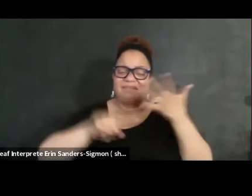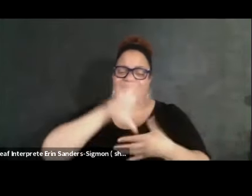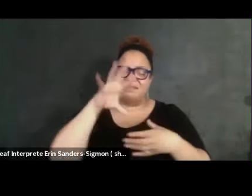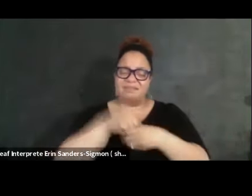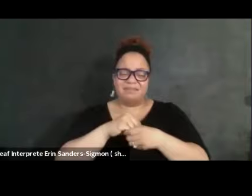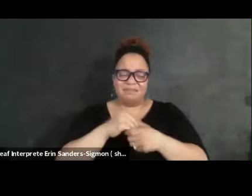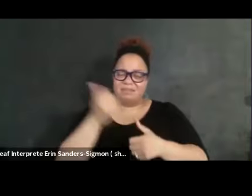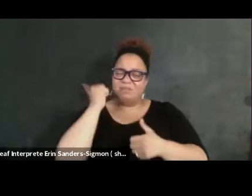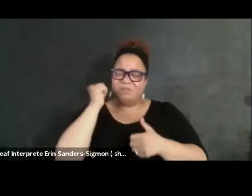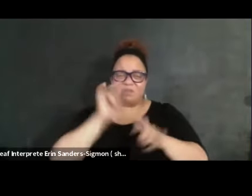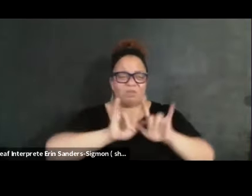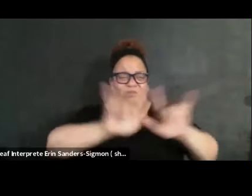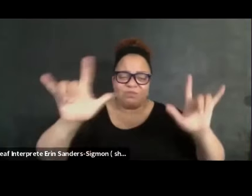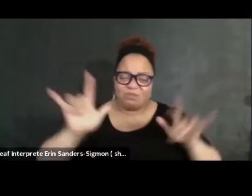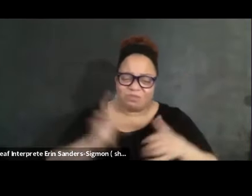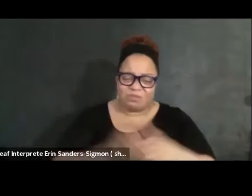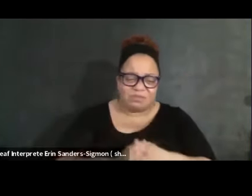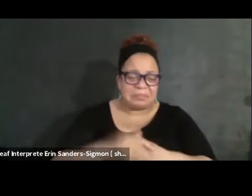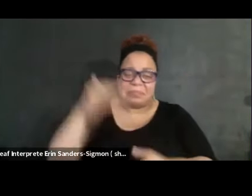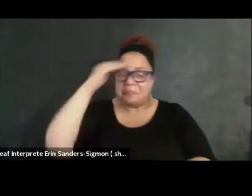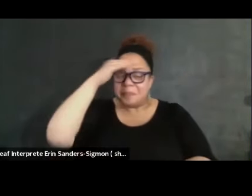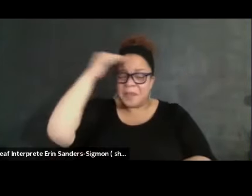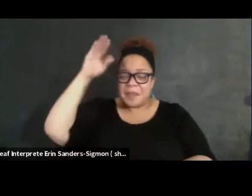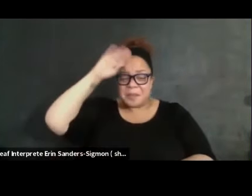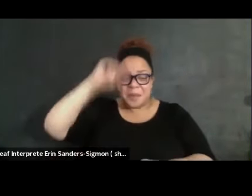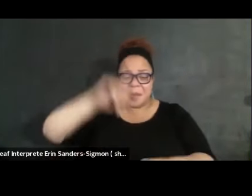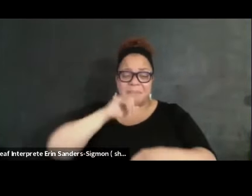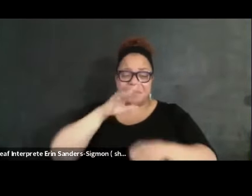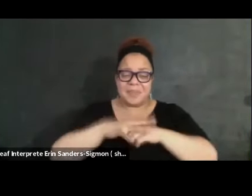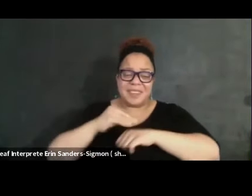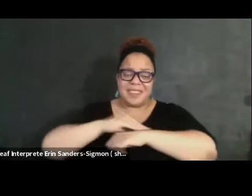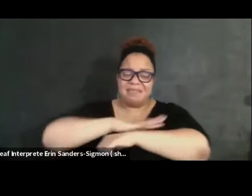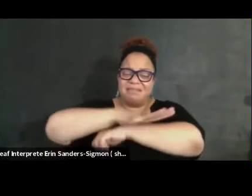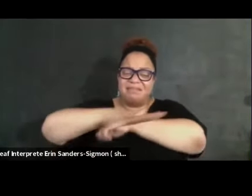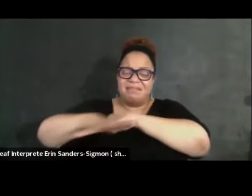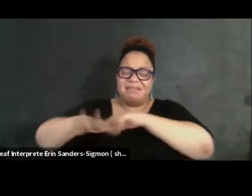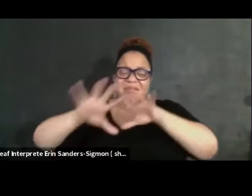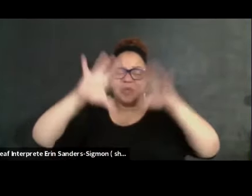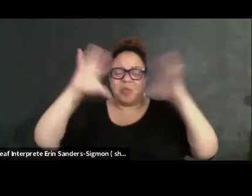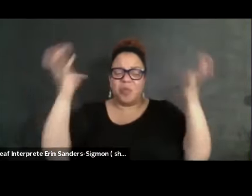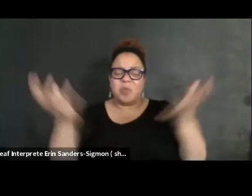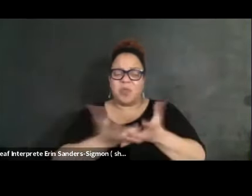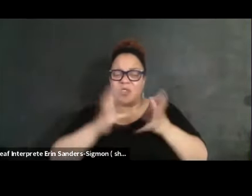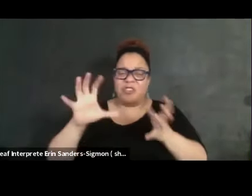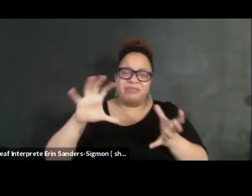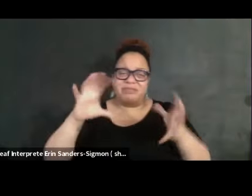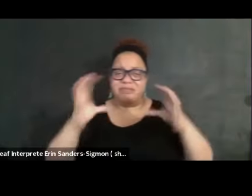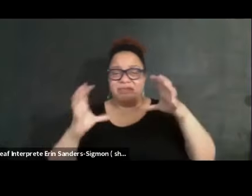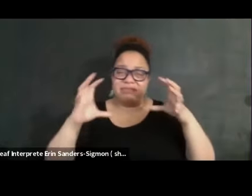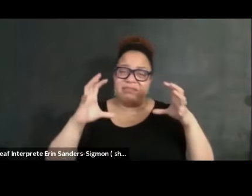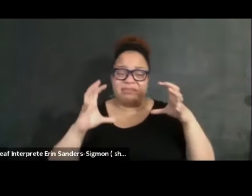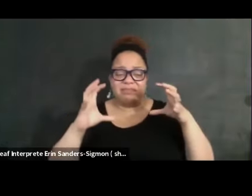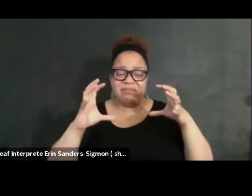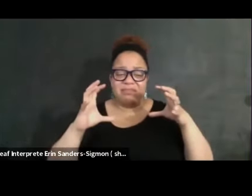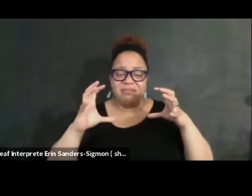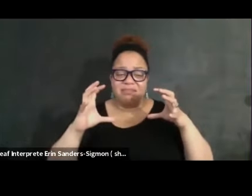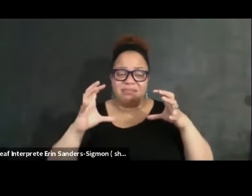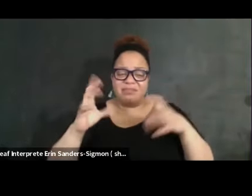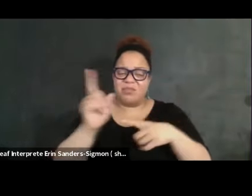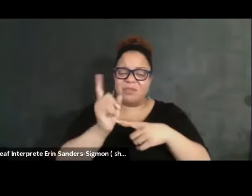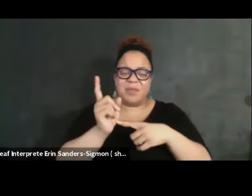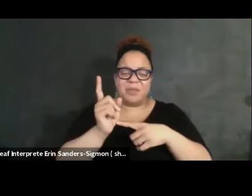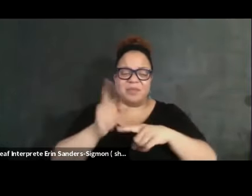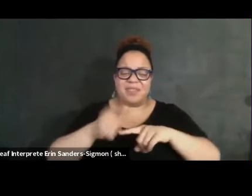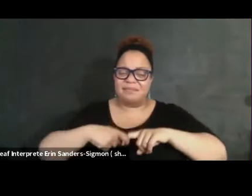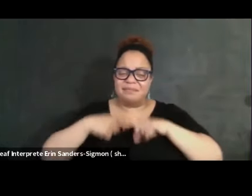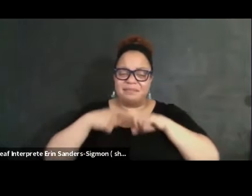boy bleeds. The world stops just for a second as Mother